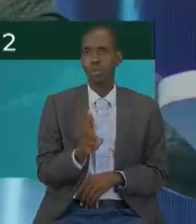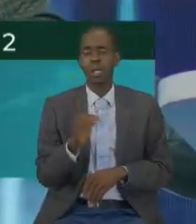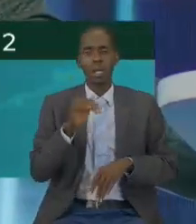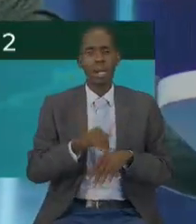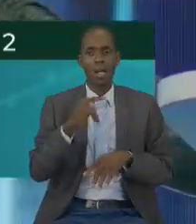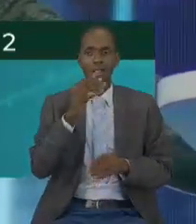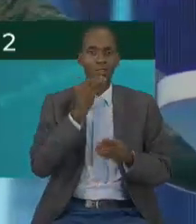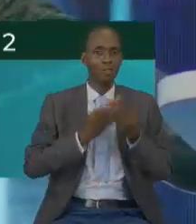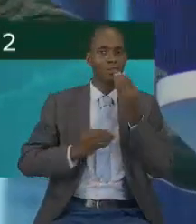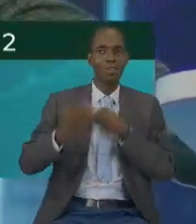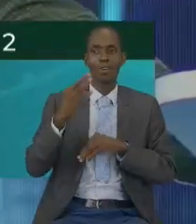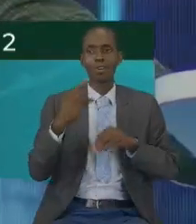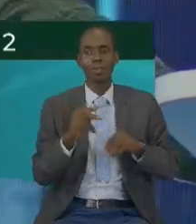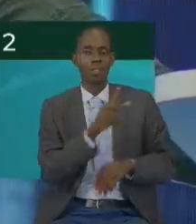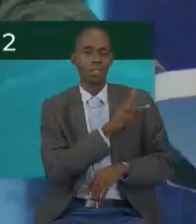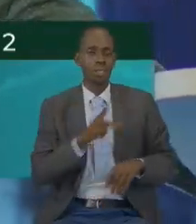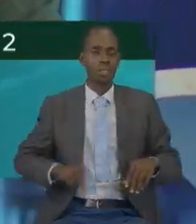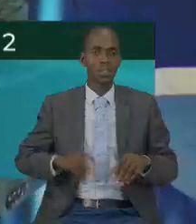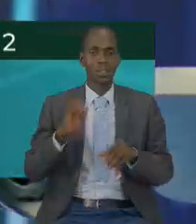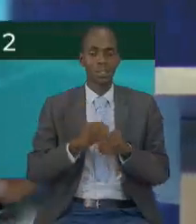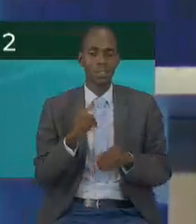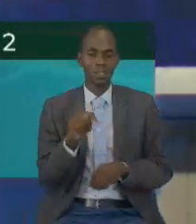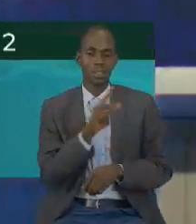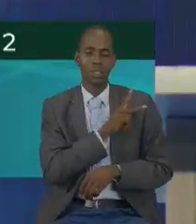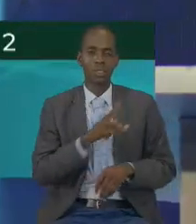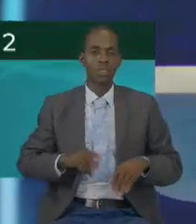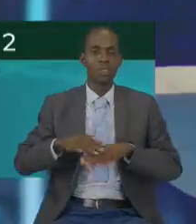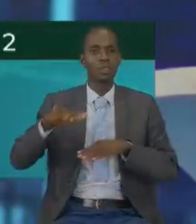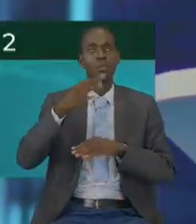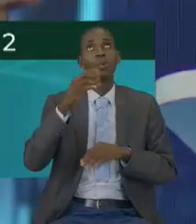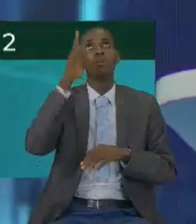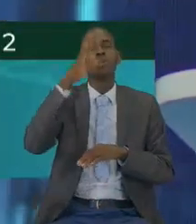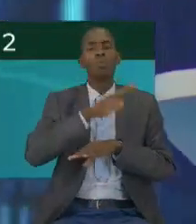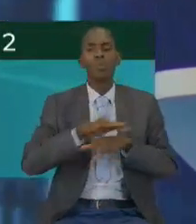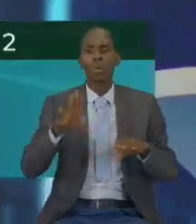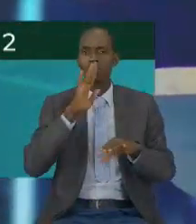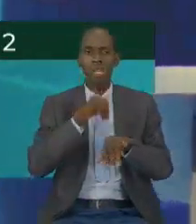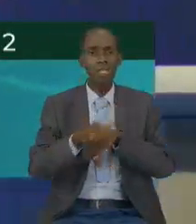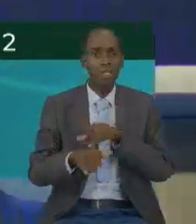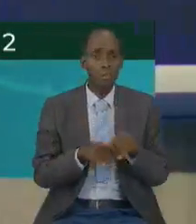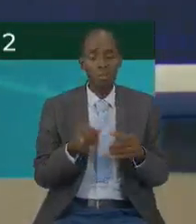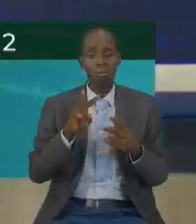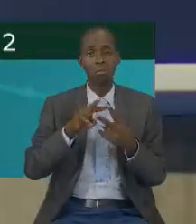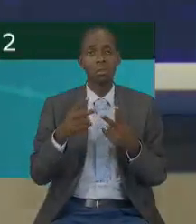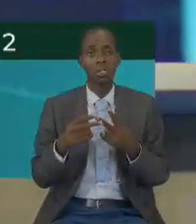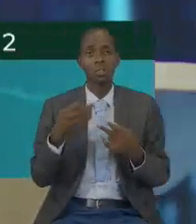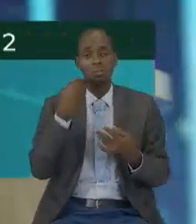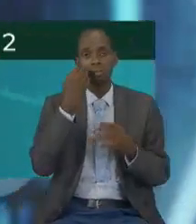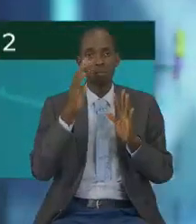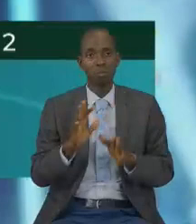of the king in the kingdom of God? Be not deceived. Neither fornicators,